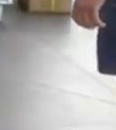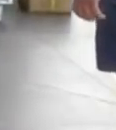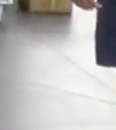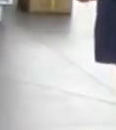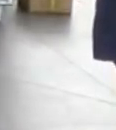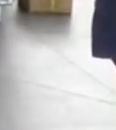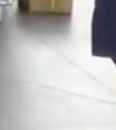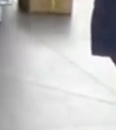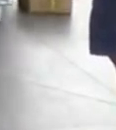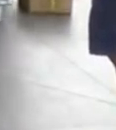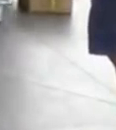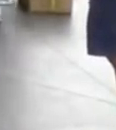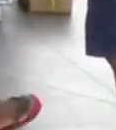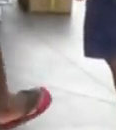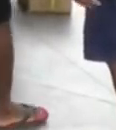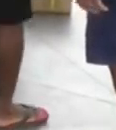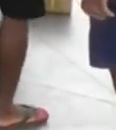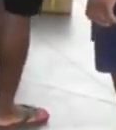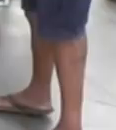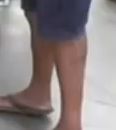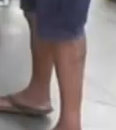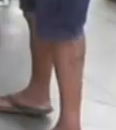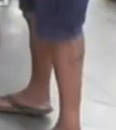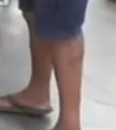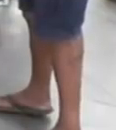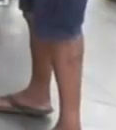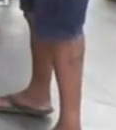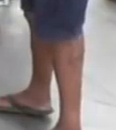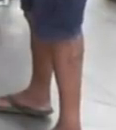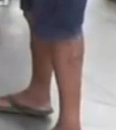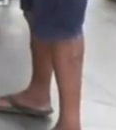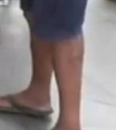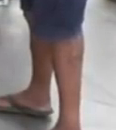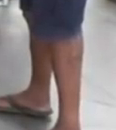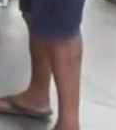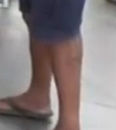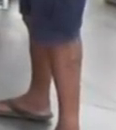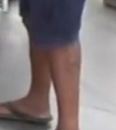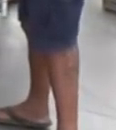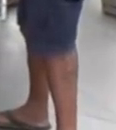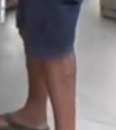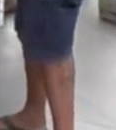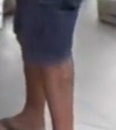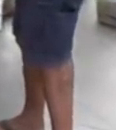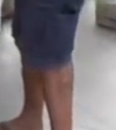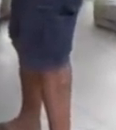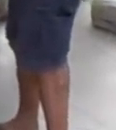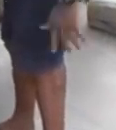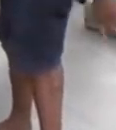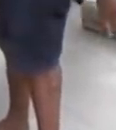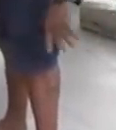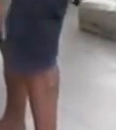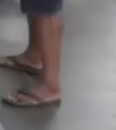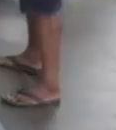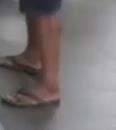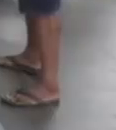Nandi FA that they will be well looked after. About 25 players were assisted with a week's worth of